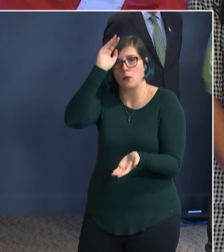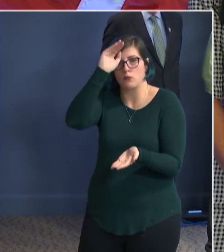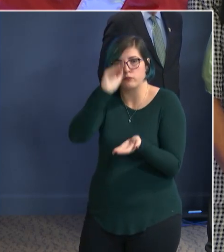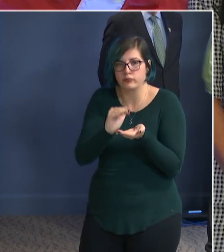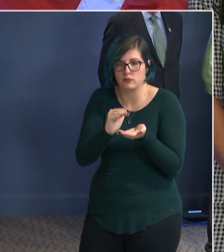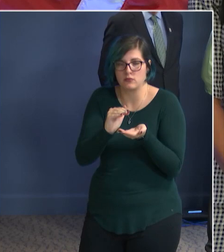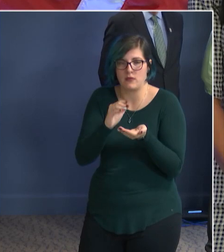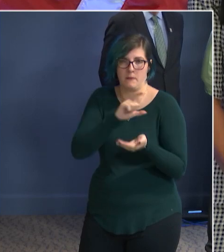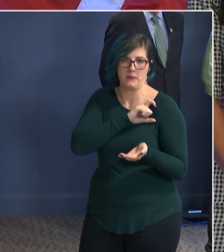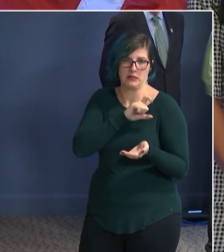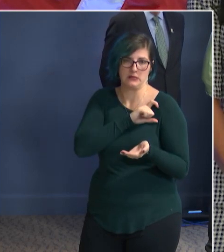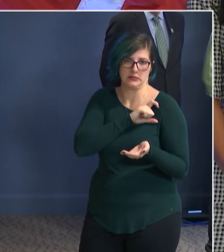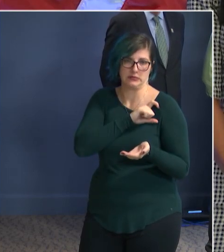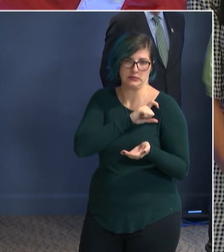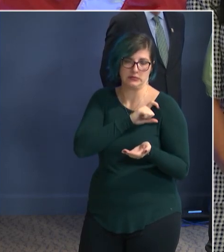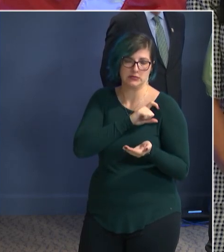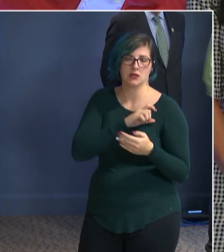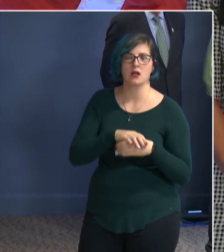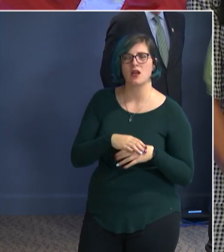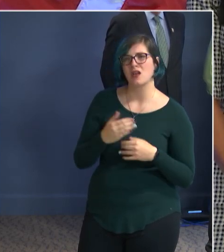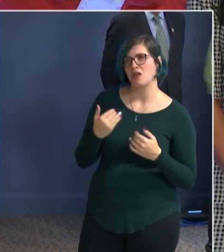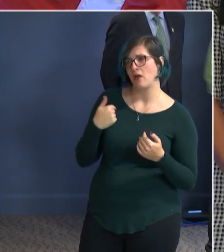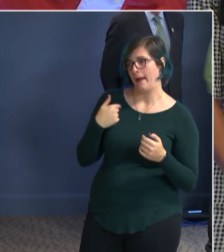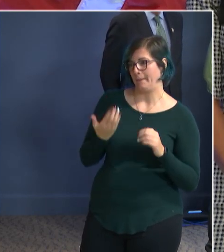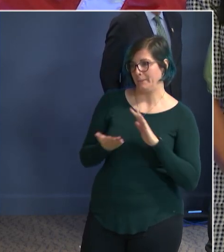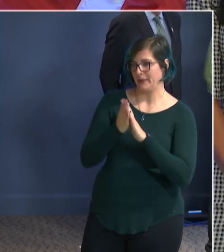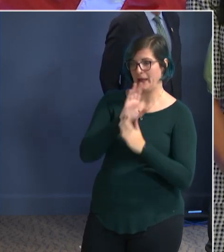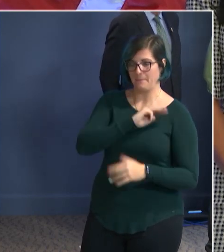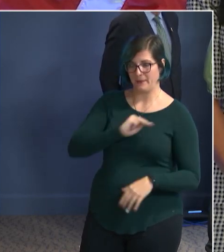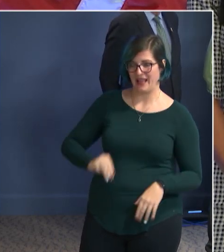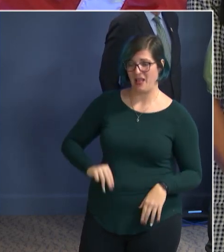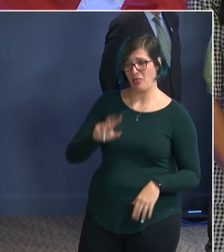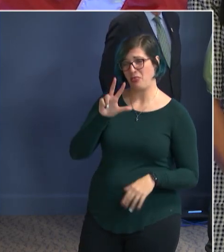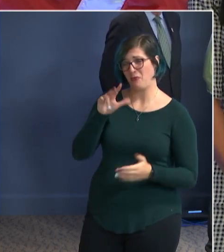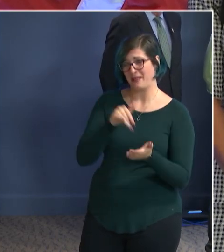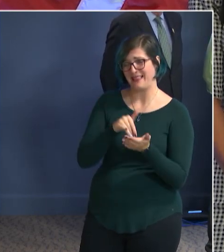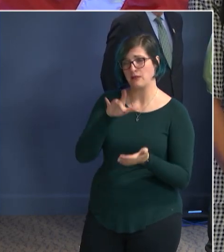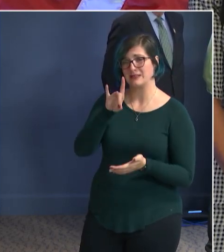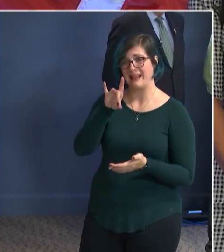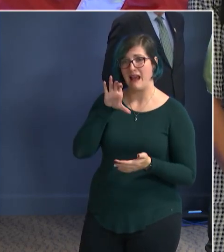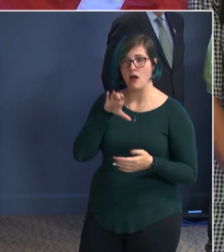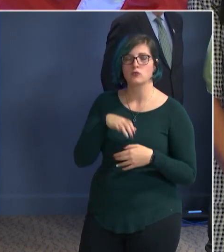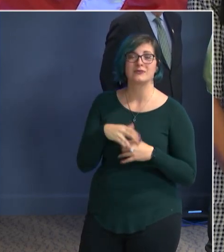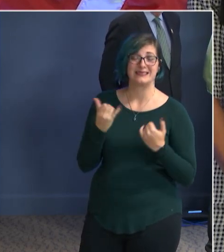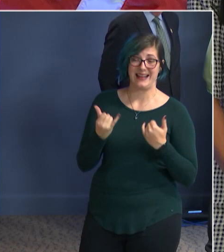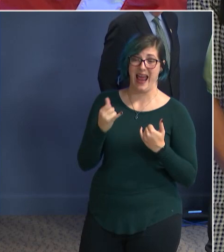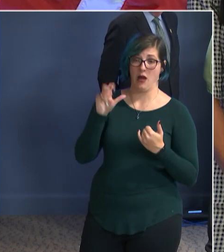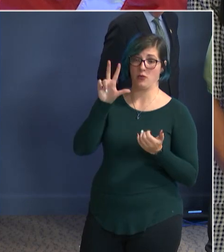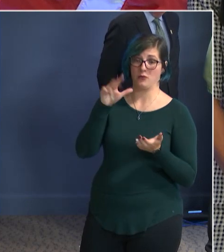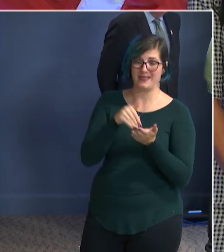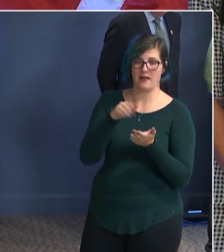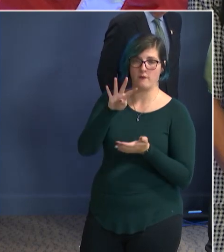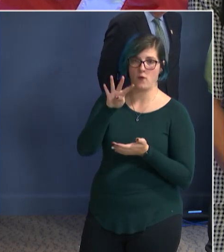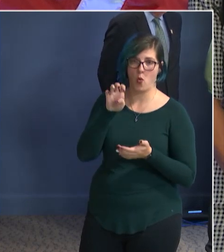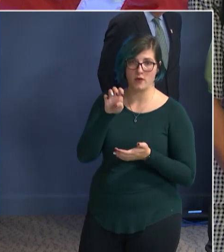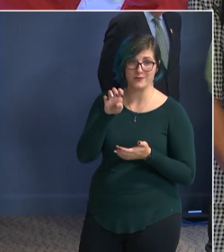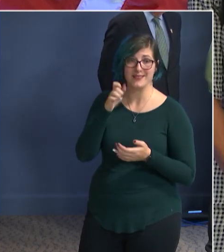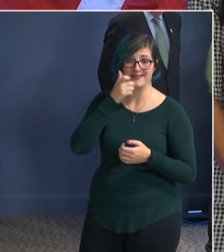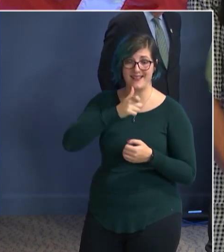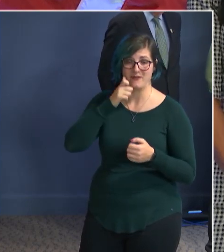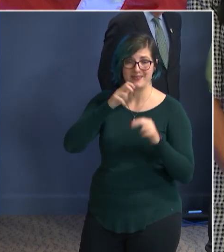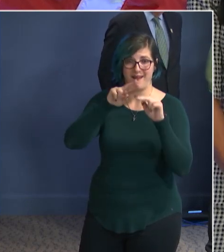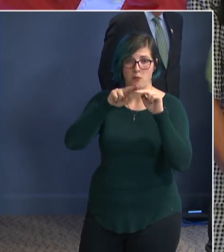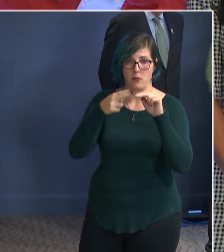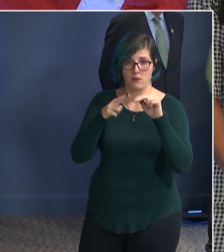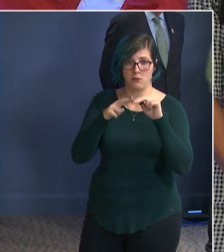became mayor, we had about 3,800 officers. We're down to 3,400, and that number goes down every day. So